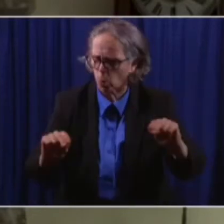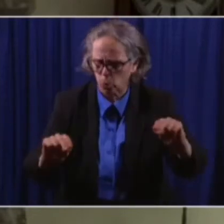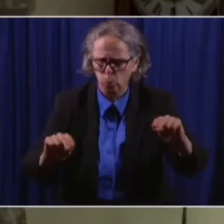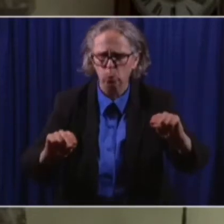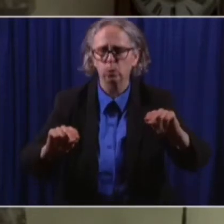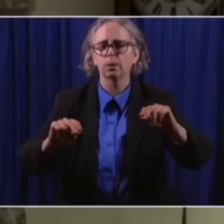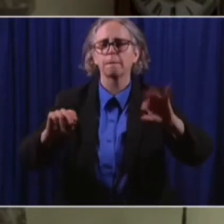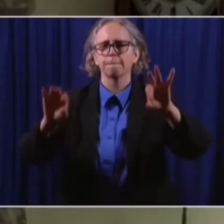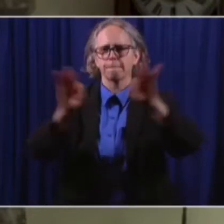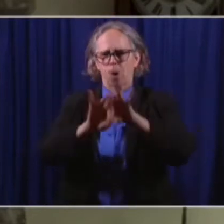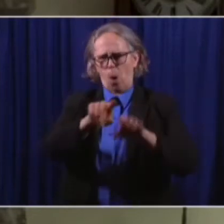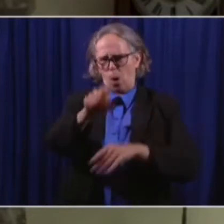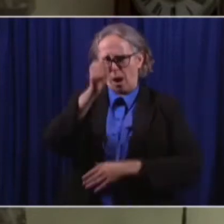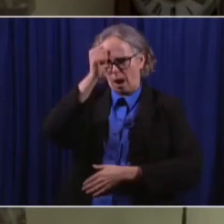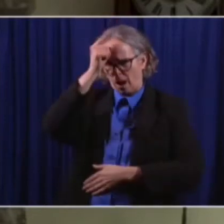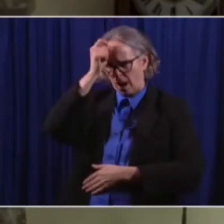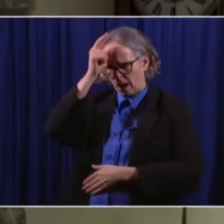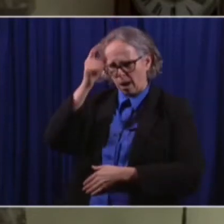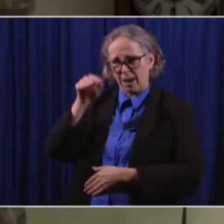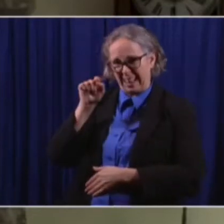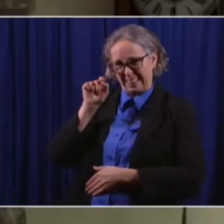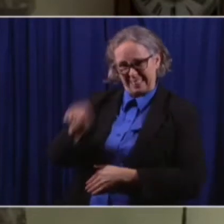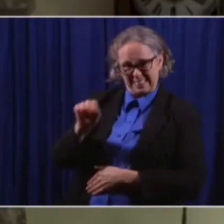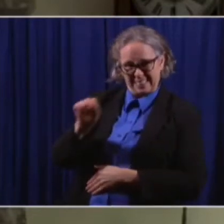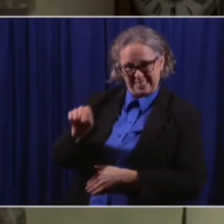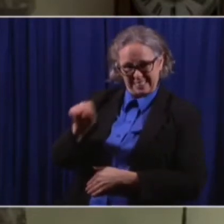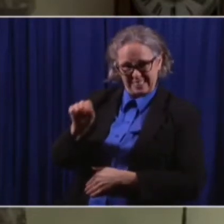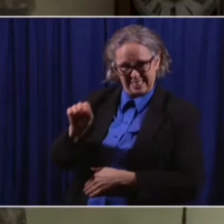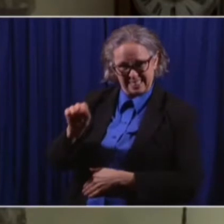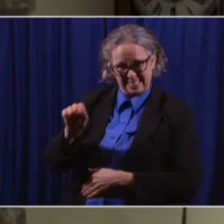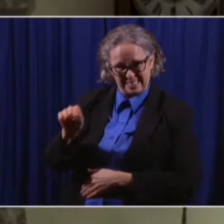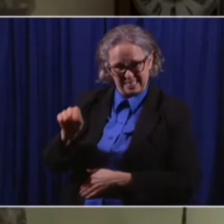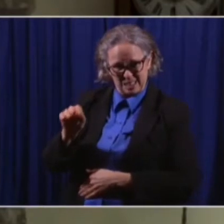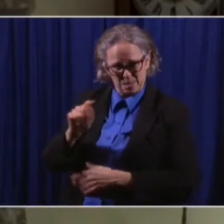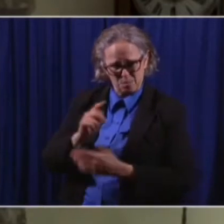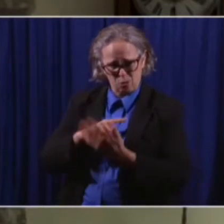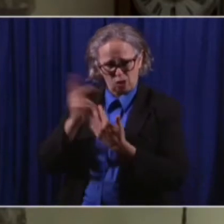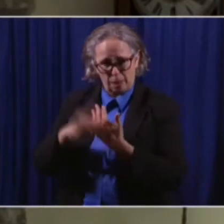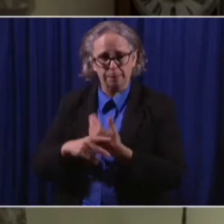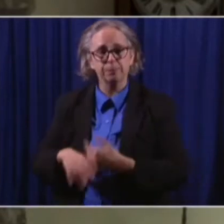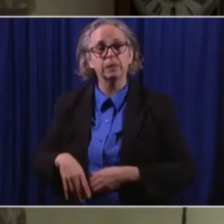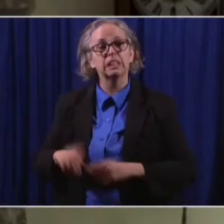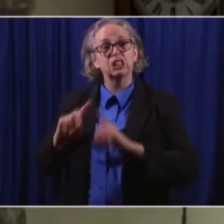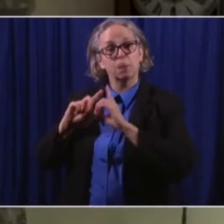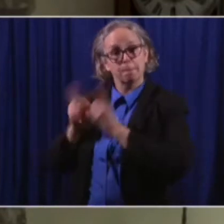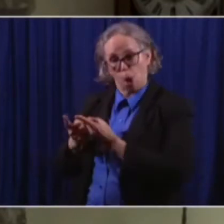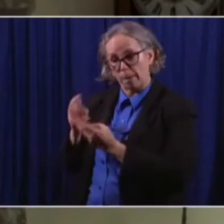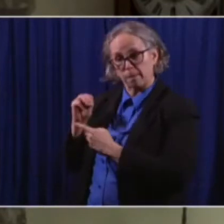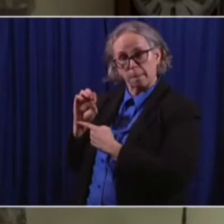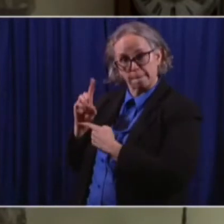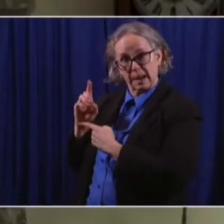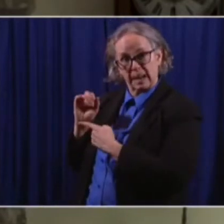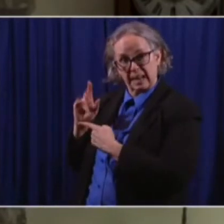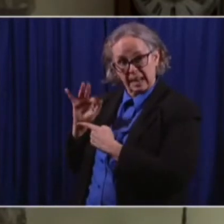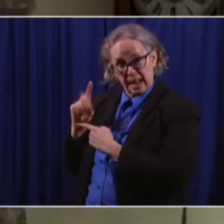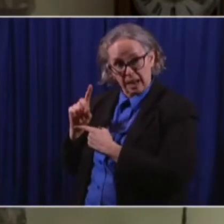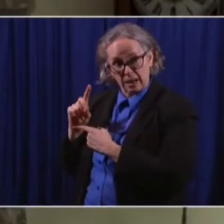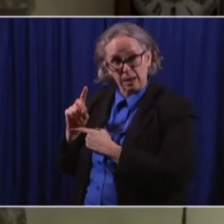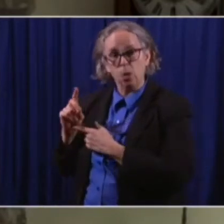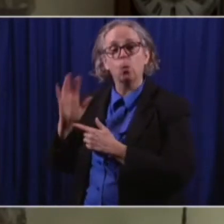Another announcement that I would like to make is that the Department of Medicaid will issue a second managed care application